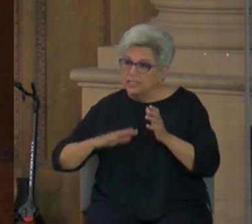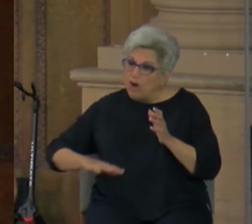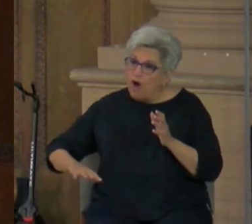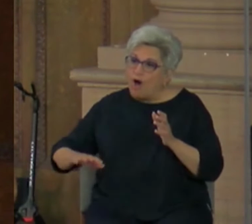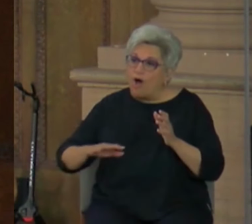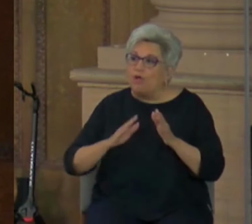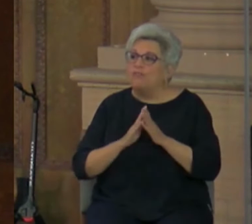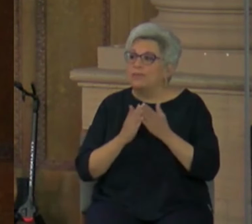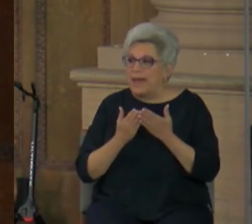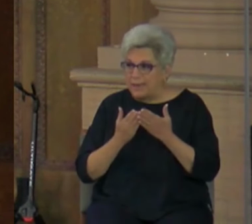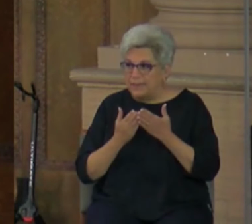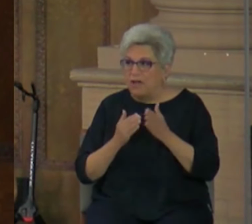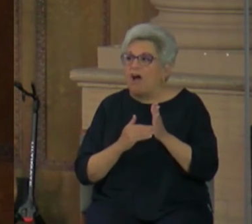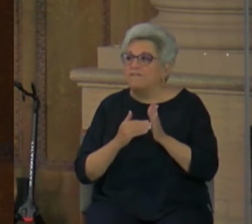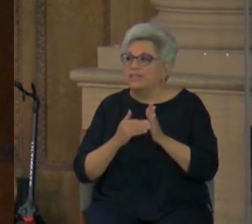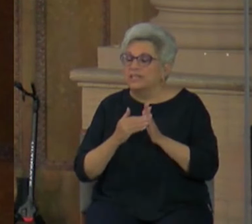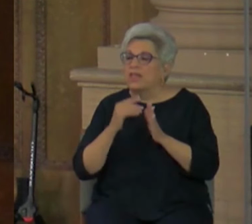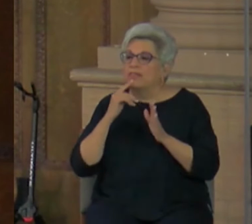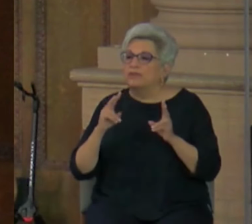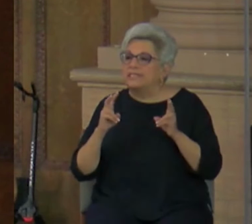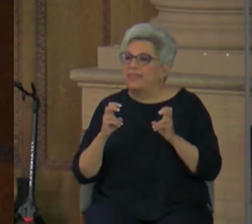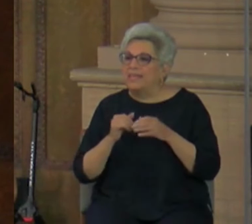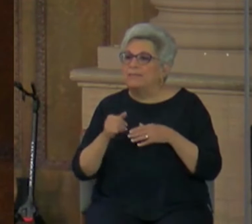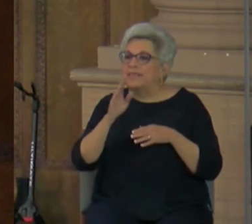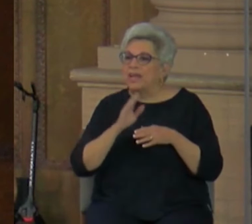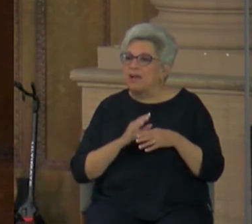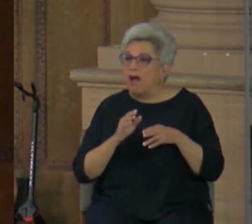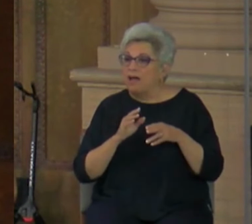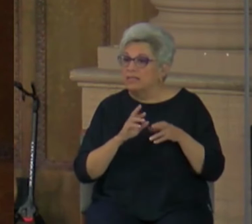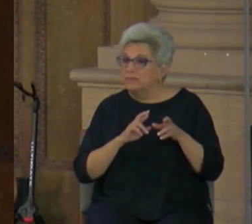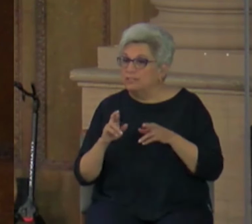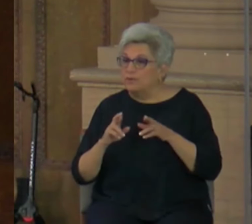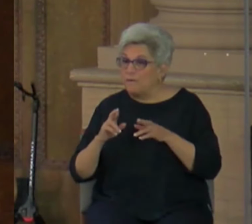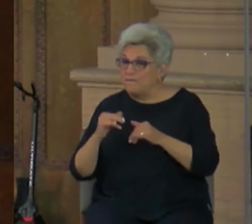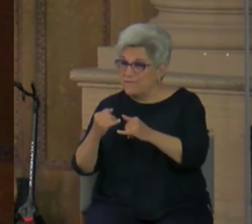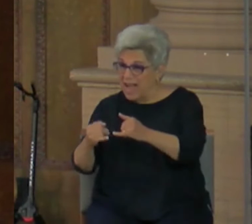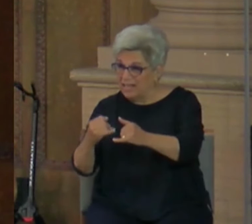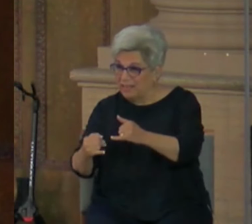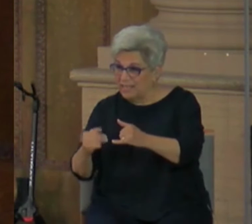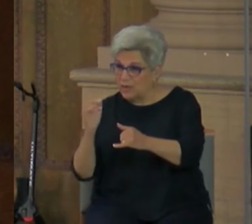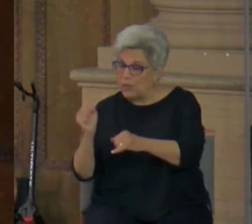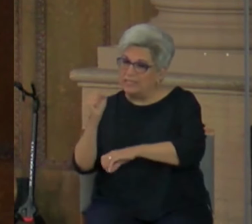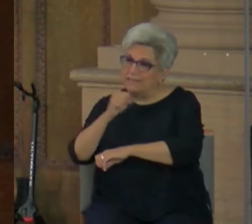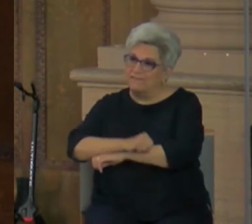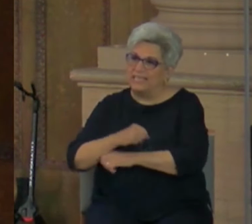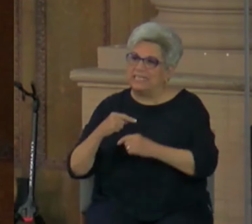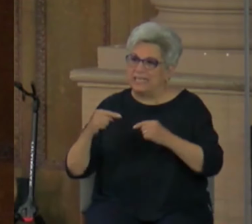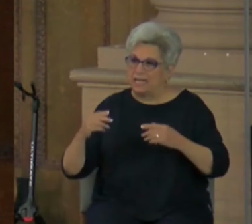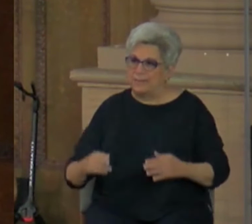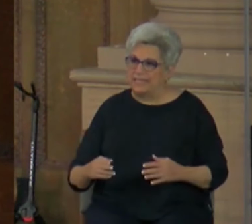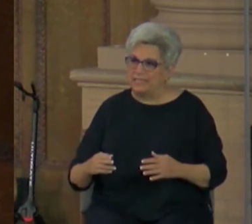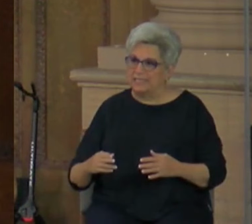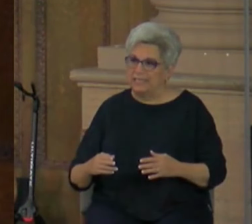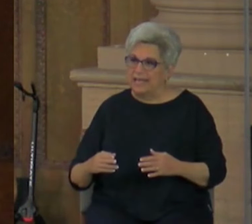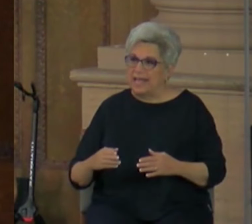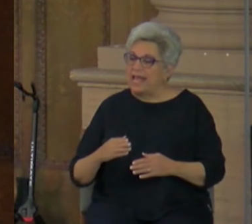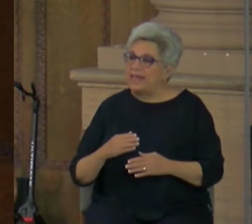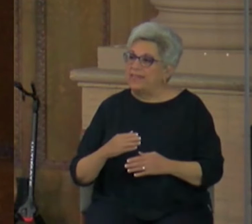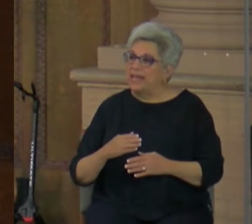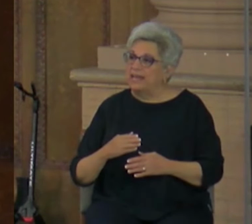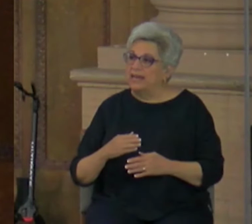And there's often this theme where God is preparing to finally defeat his enemies, And then after that defeat, after that storm goes